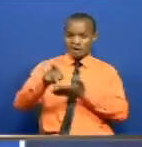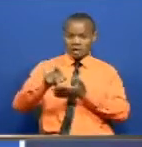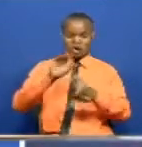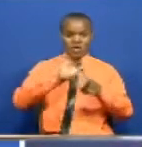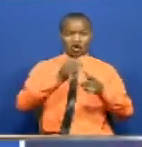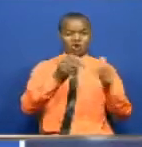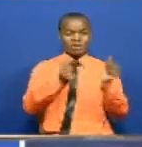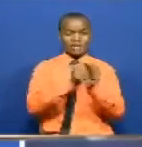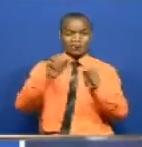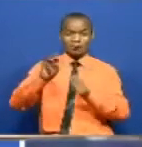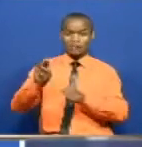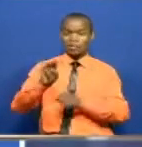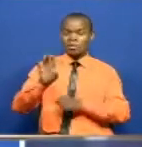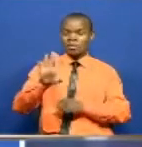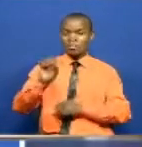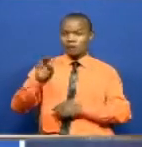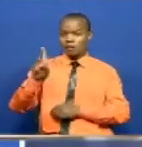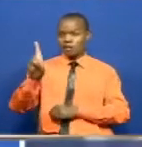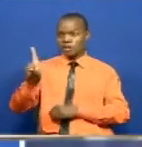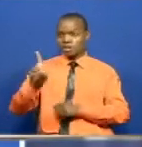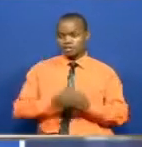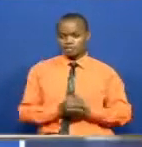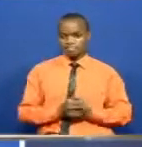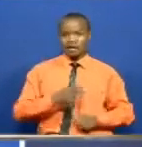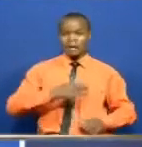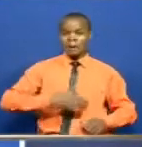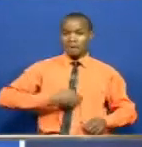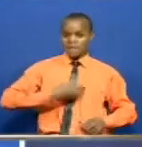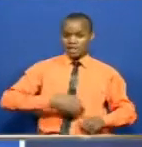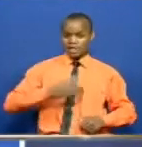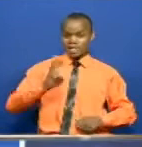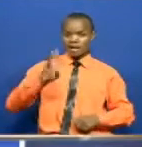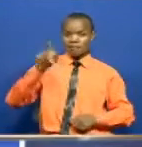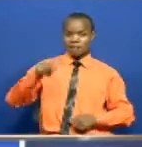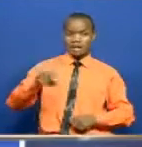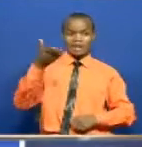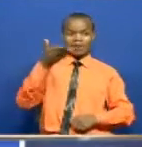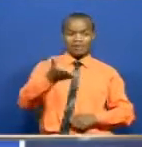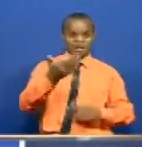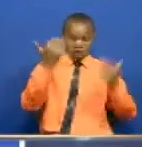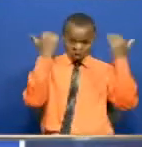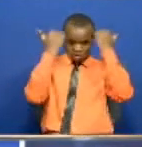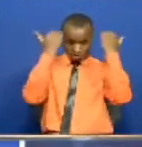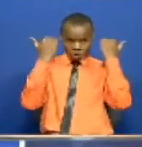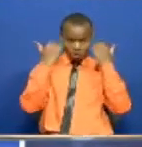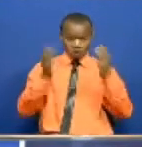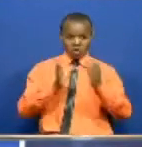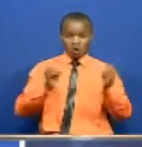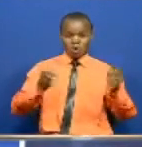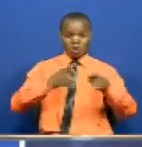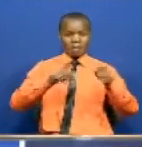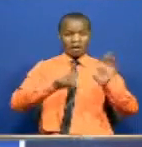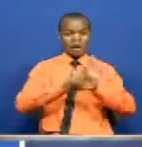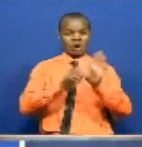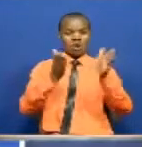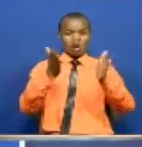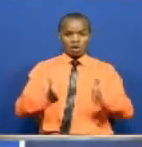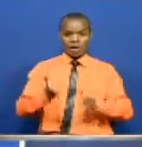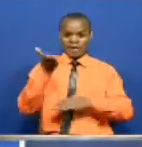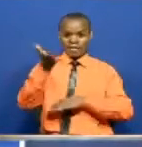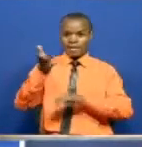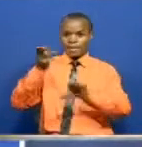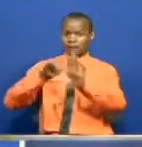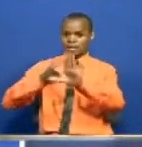million bond. Malindi MP Aisha Jumwa was not in court but was represented by a lawyer, Dunstan Omari.